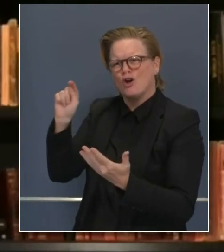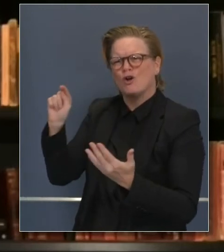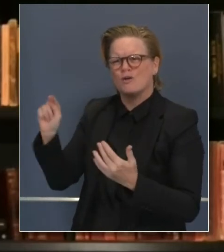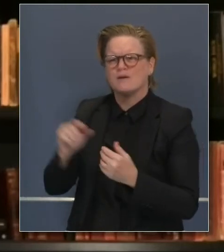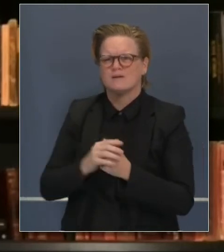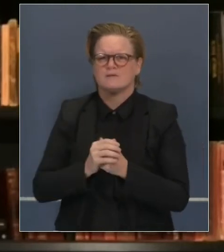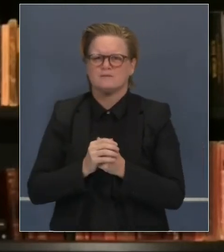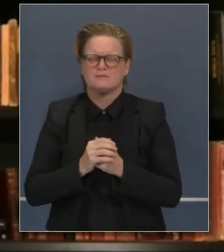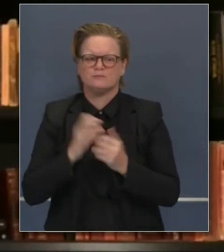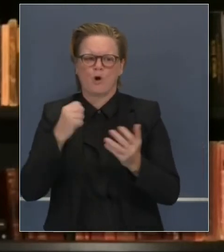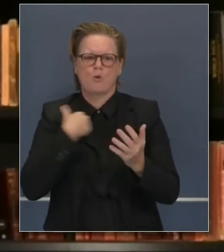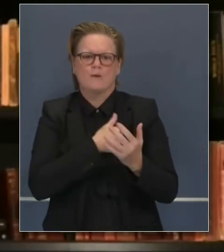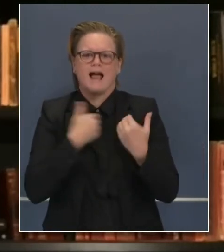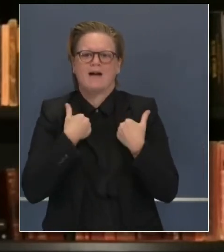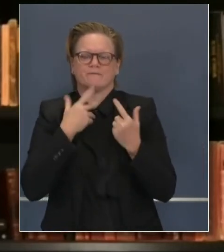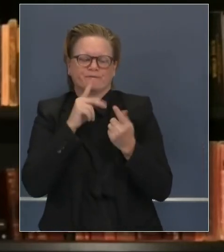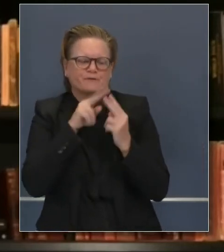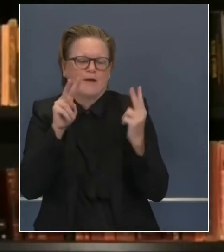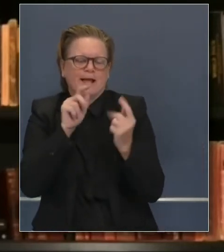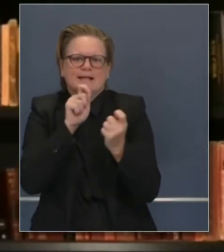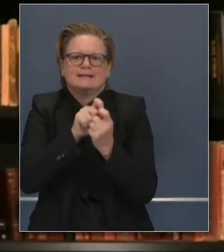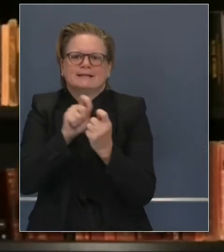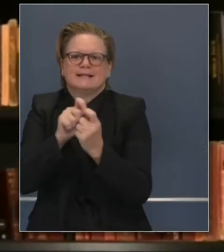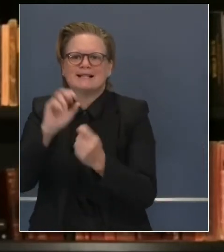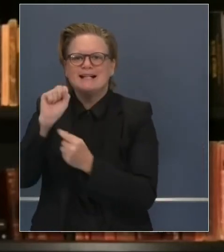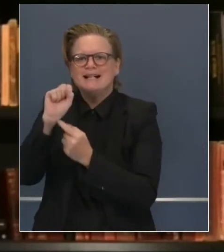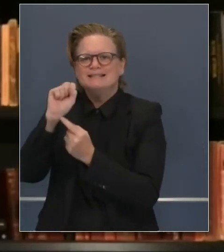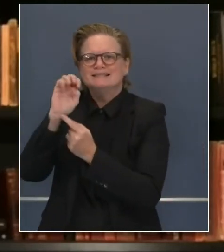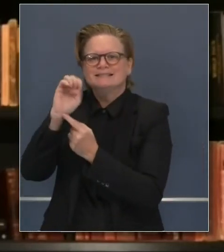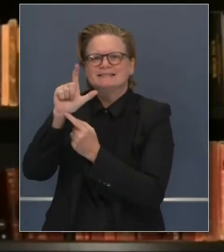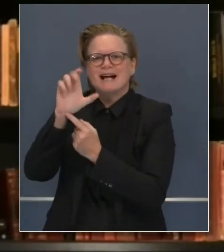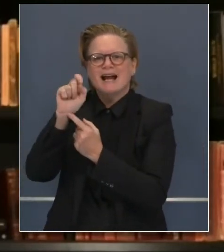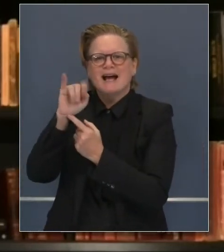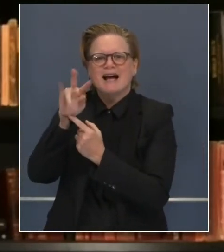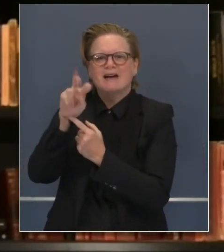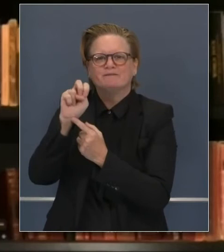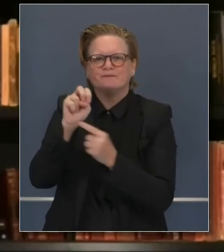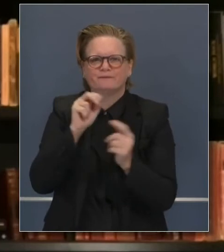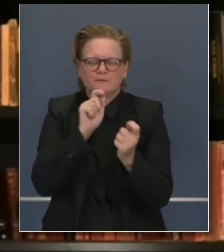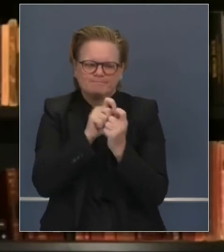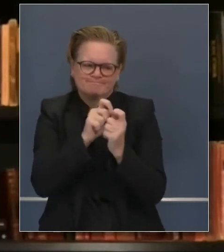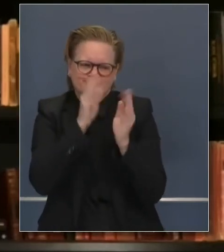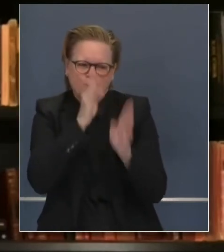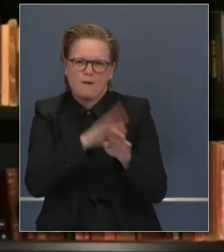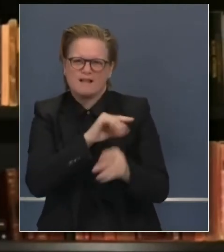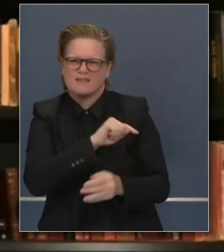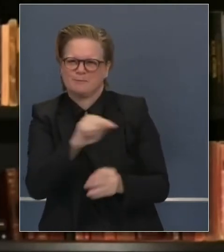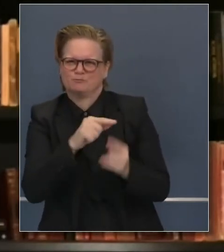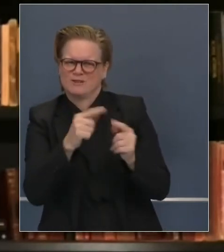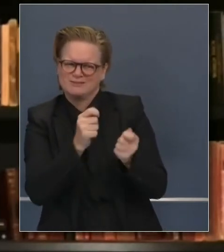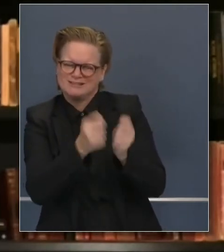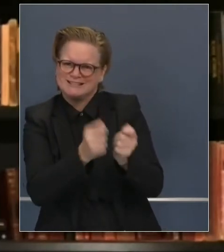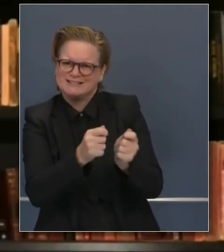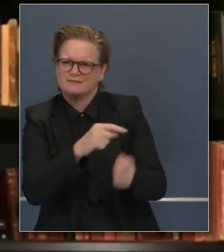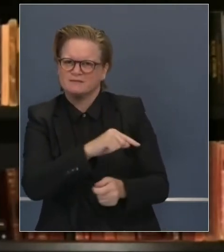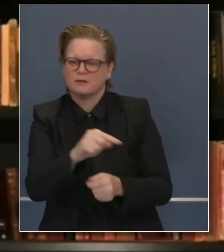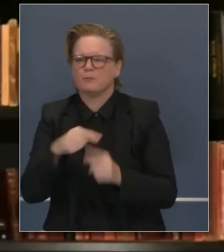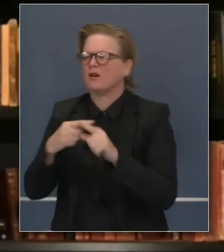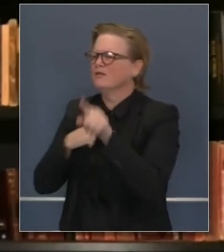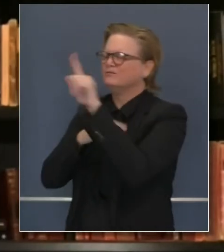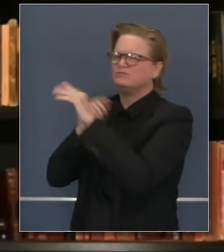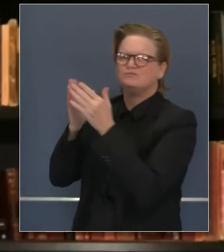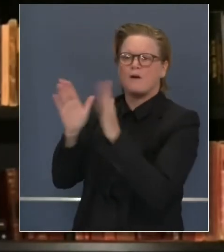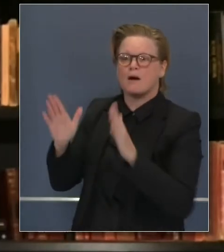Dr. Galley, because it's a very important question you asked about the travel advisory we put out and about our recommendations for